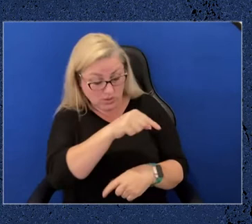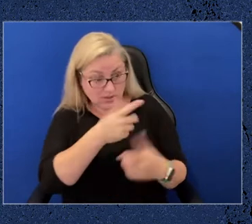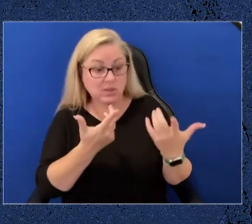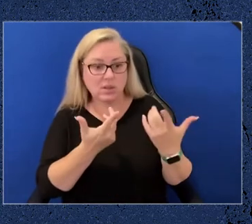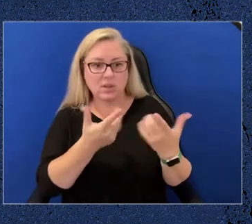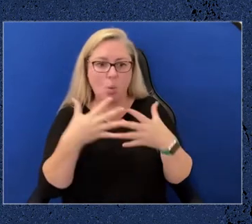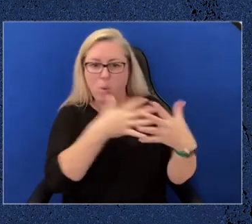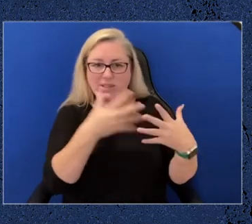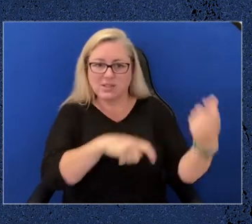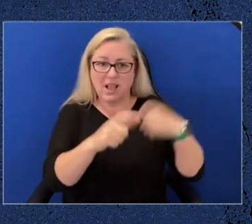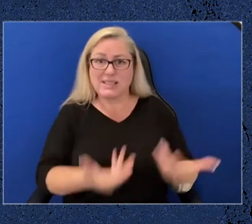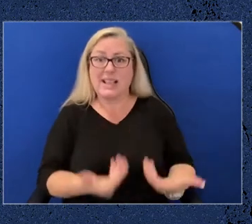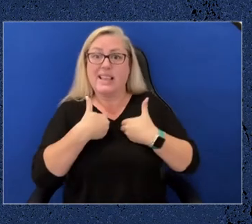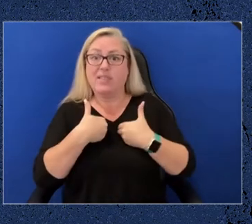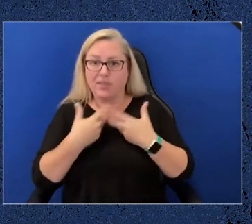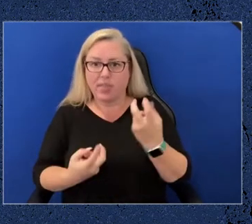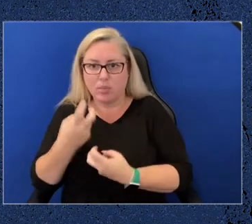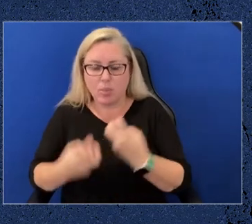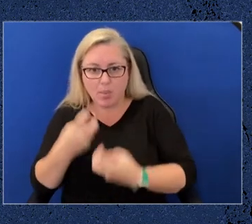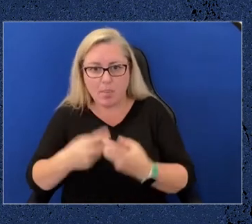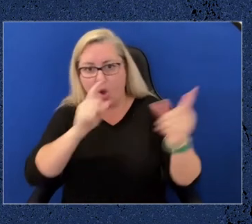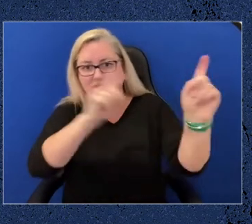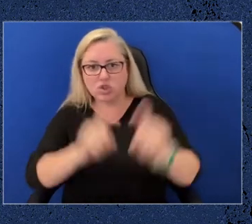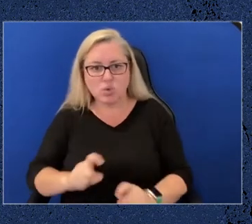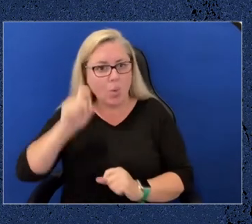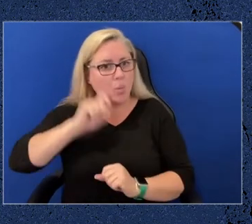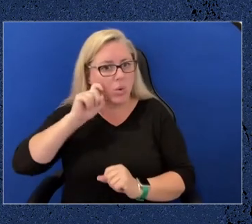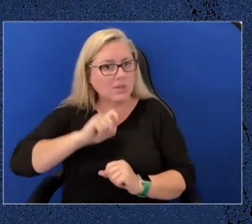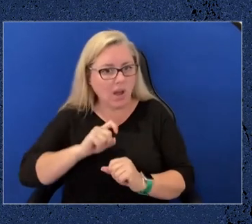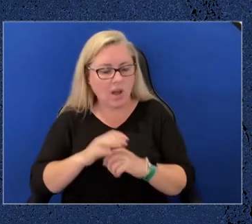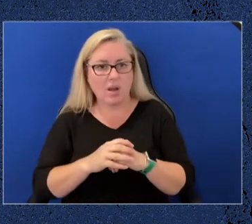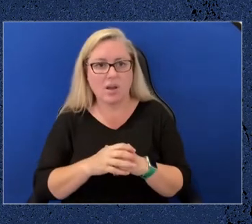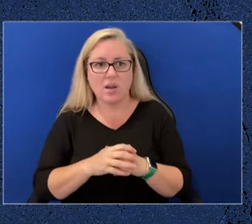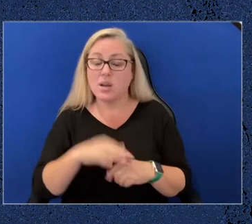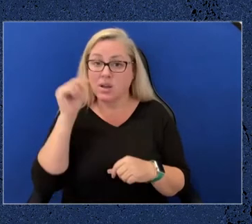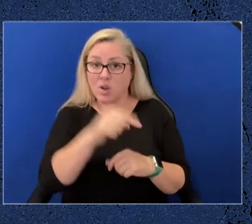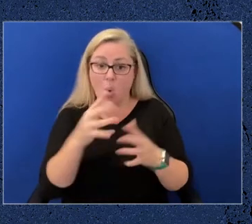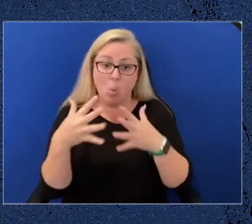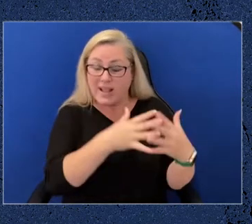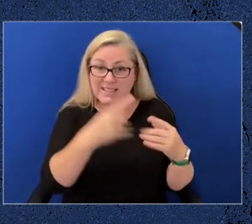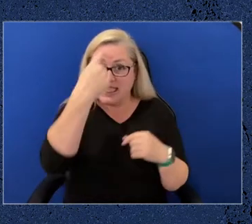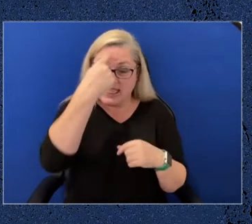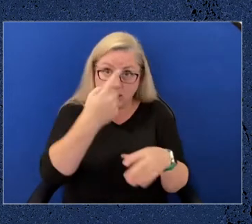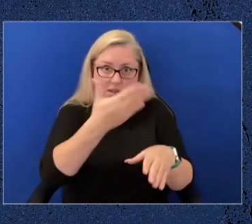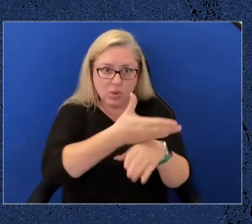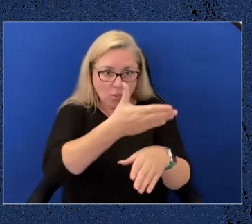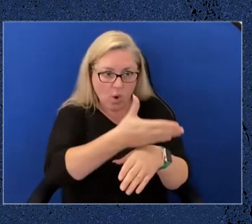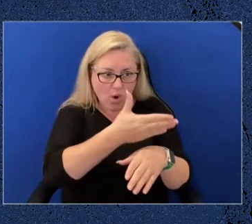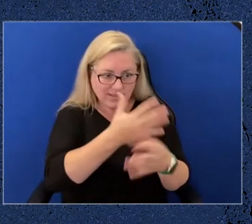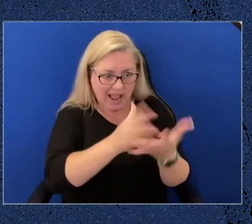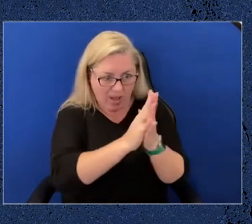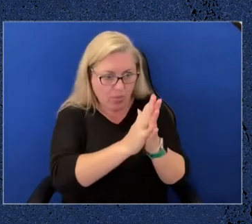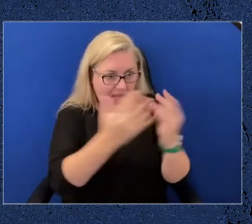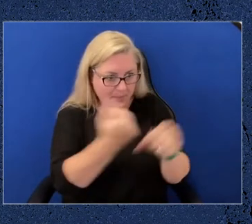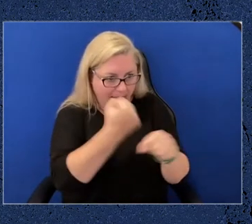Like, it's the way Western science works that constructed that. It's the way Western thinking works that constructed the idea